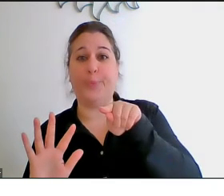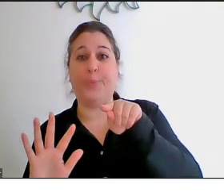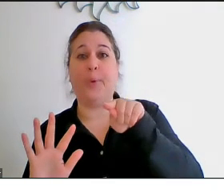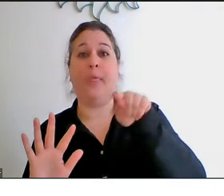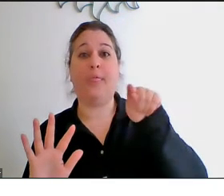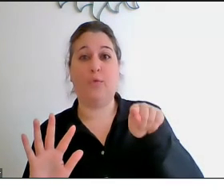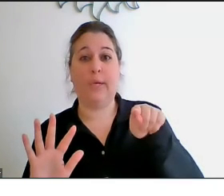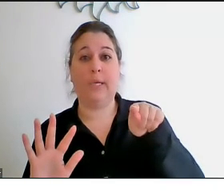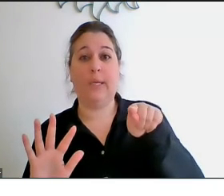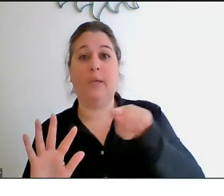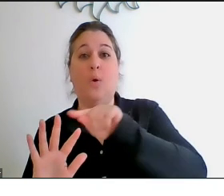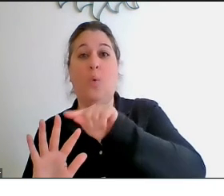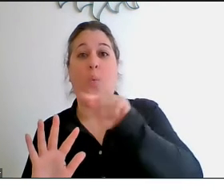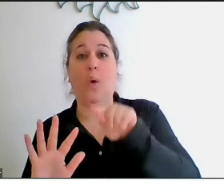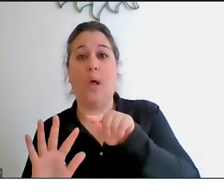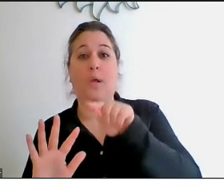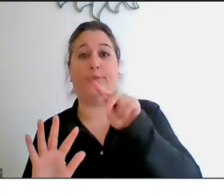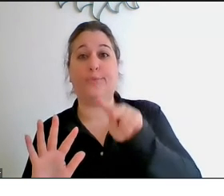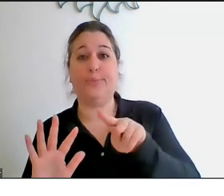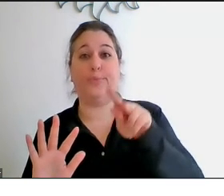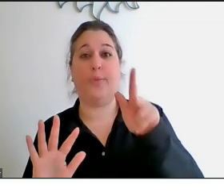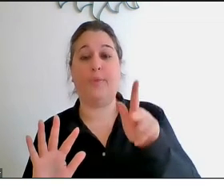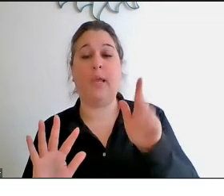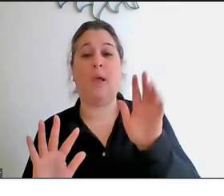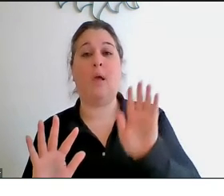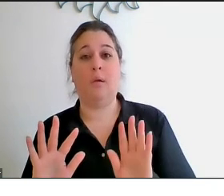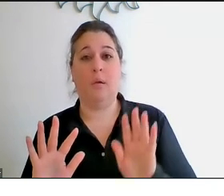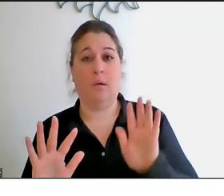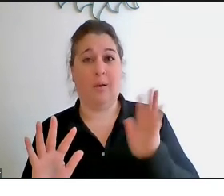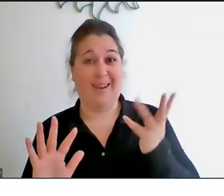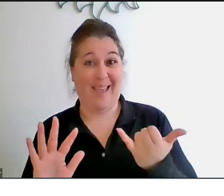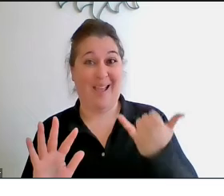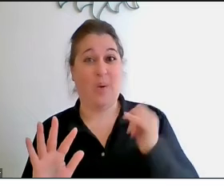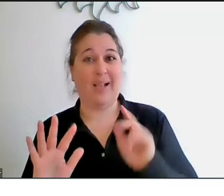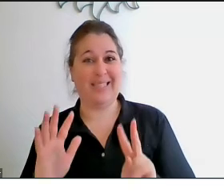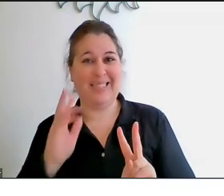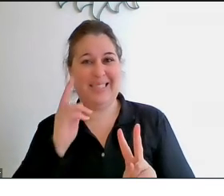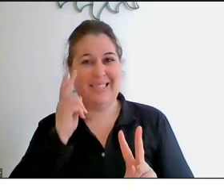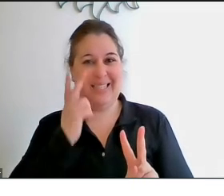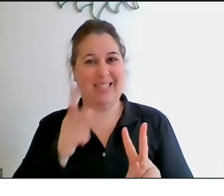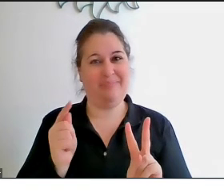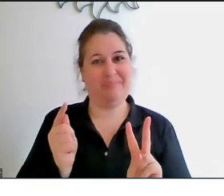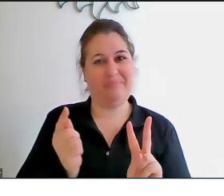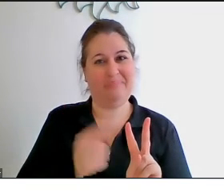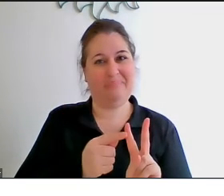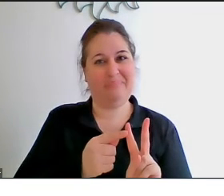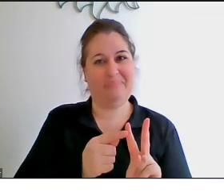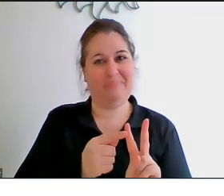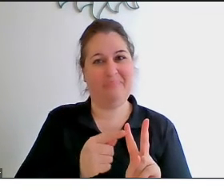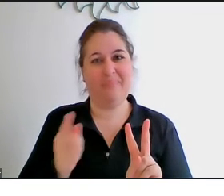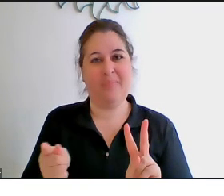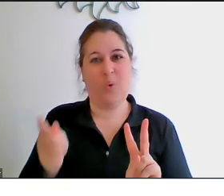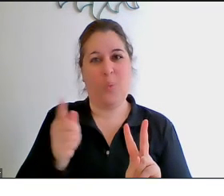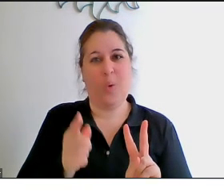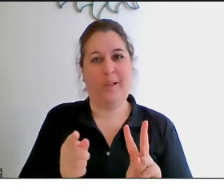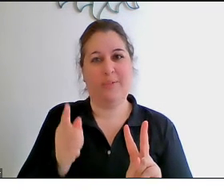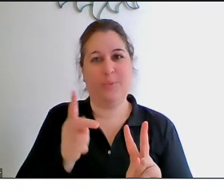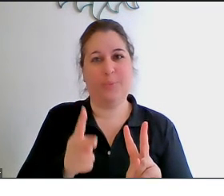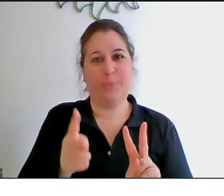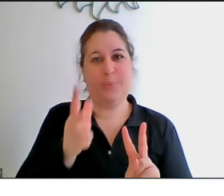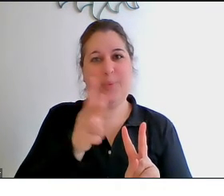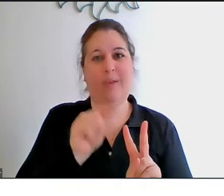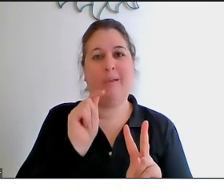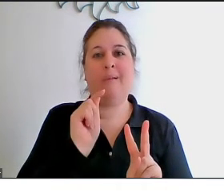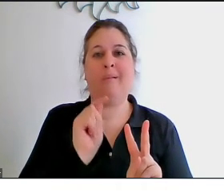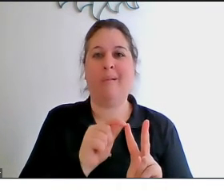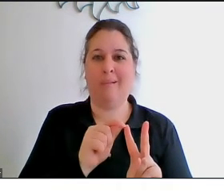and draw a line from here to here. All right, my line was not very good, so there we go. There we go, perfect. And you know where your